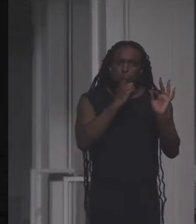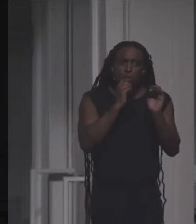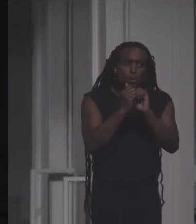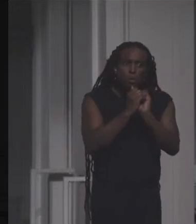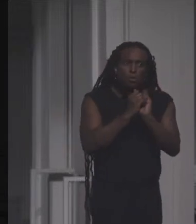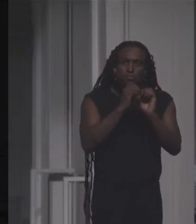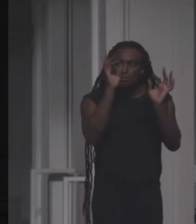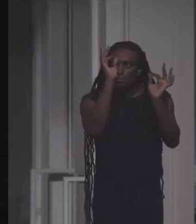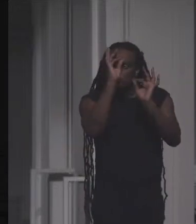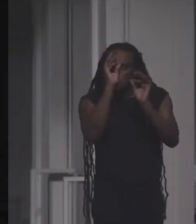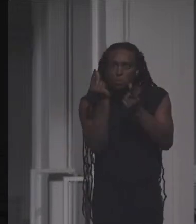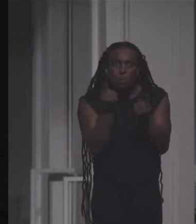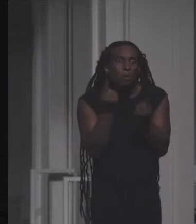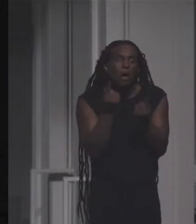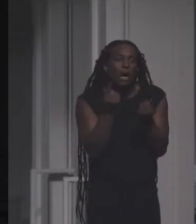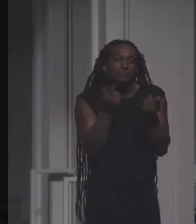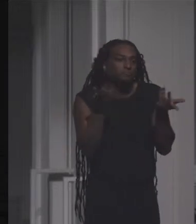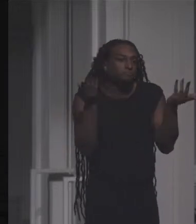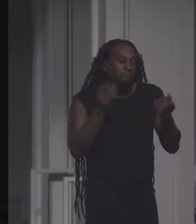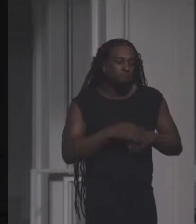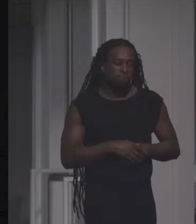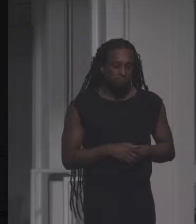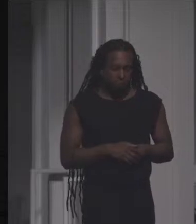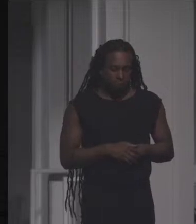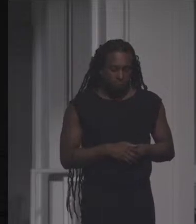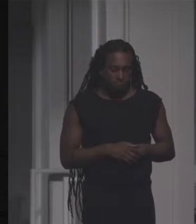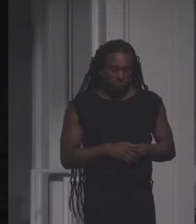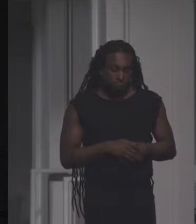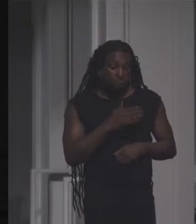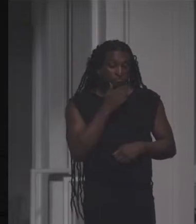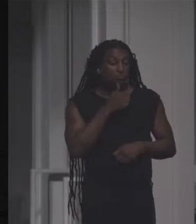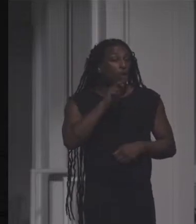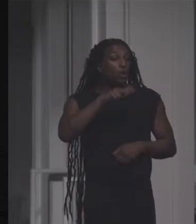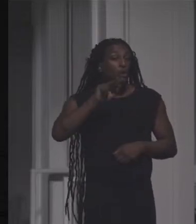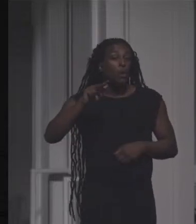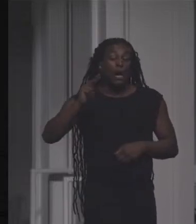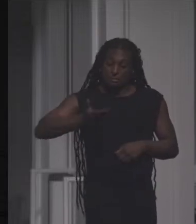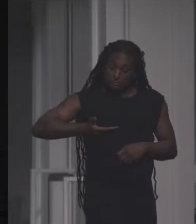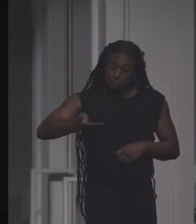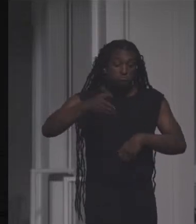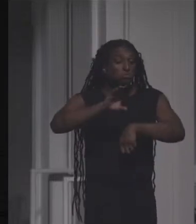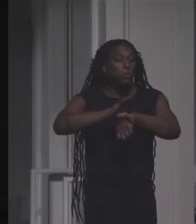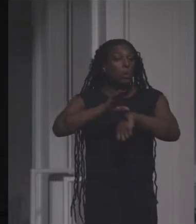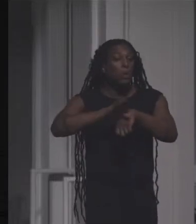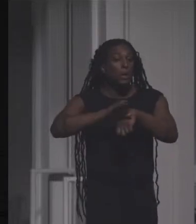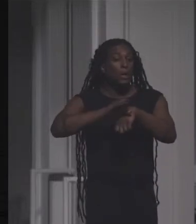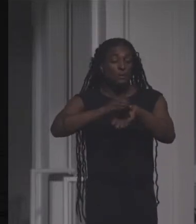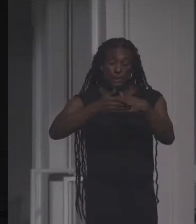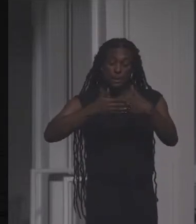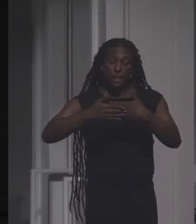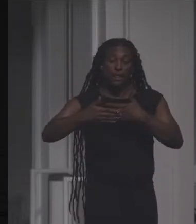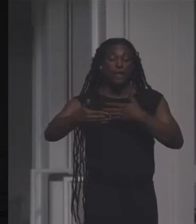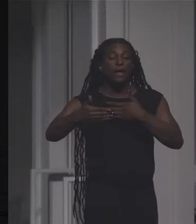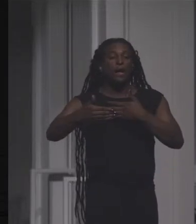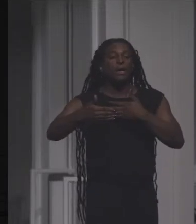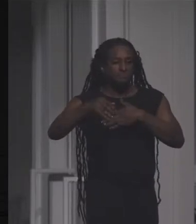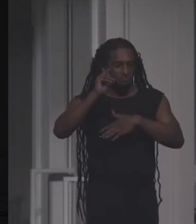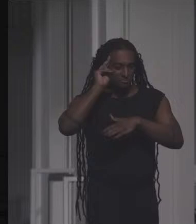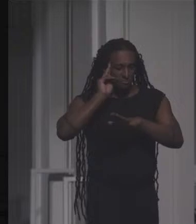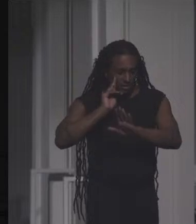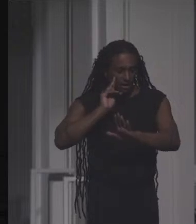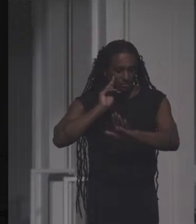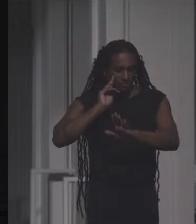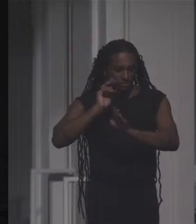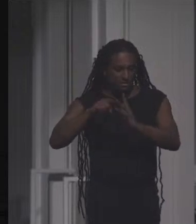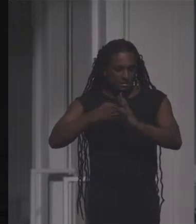what. Then at 33, she's recruited into the church and spends the rest of her life as an abbess, dying at